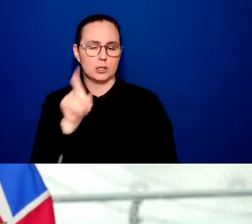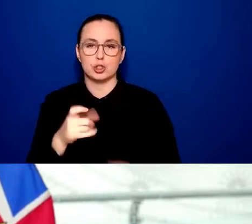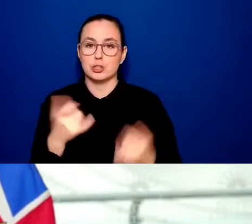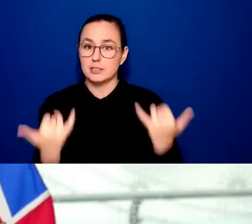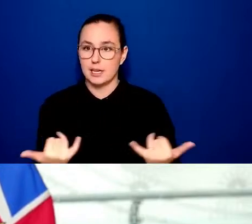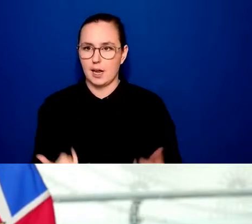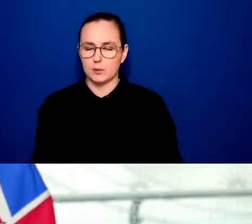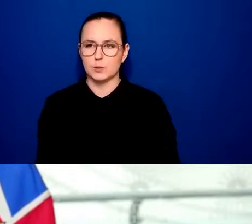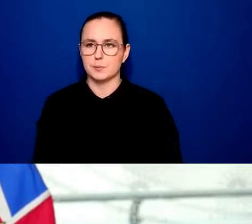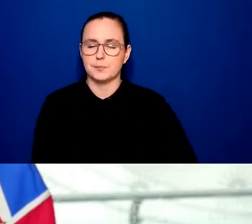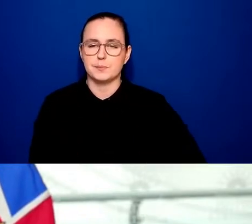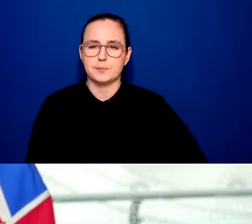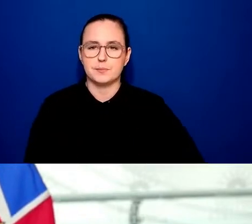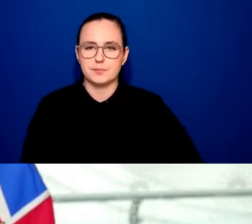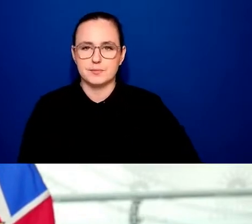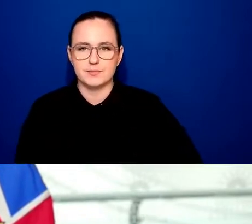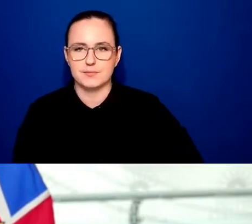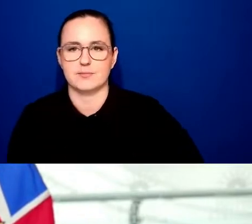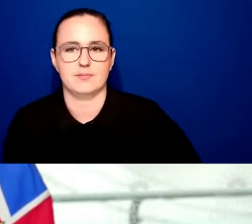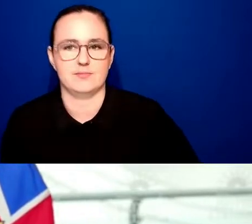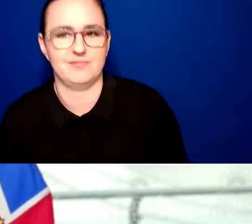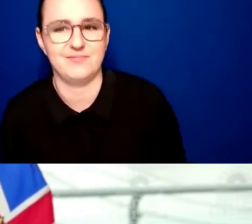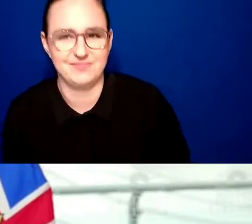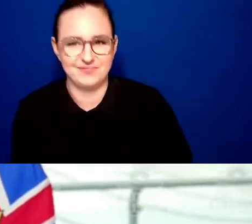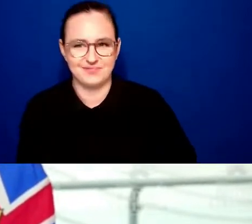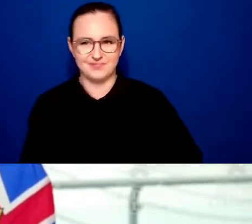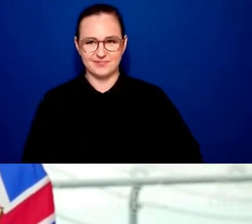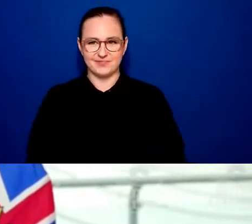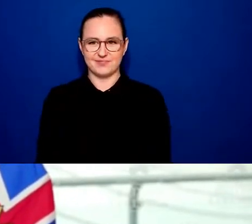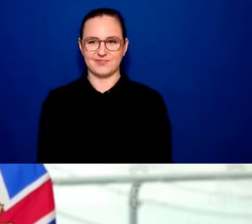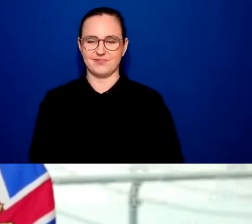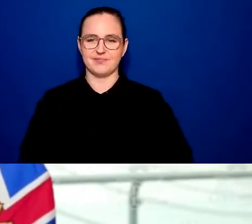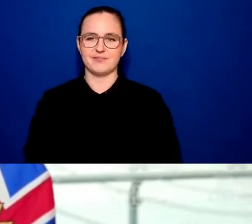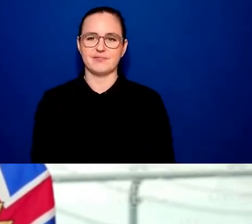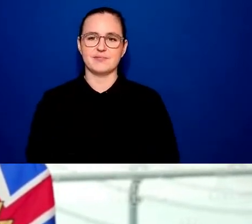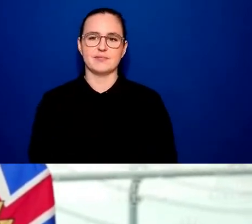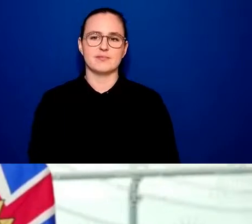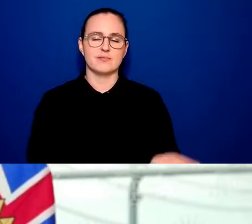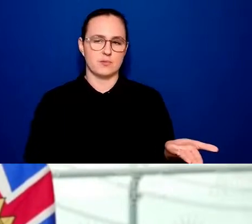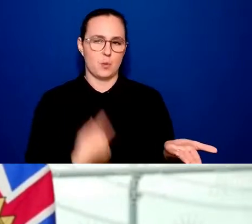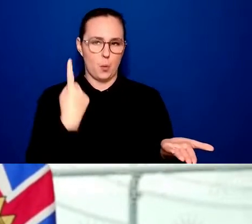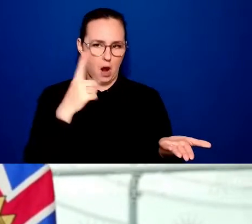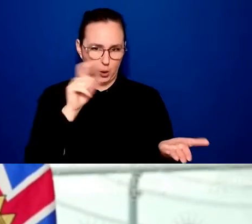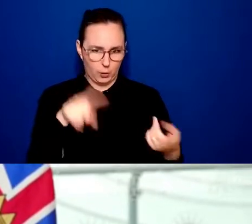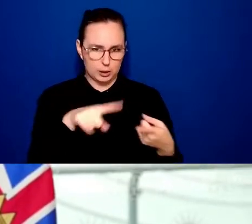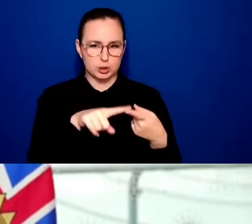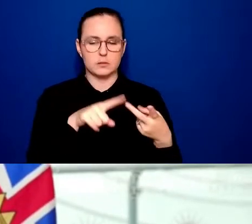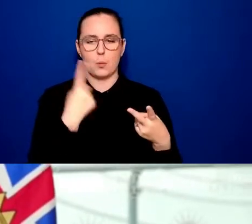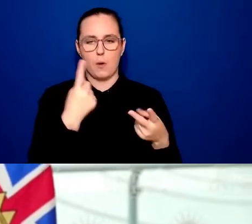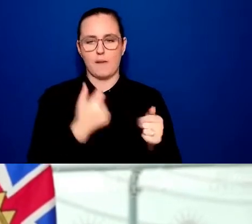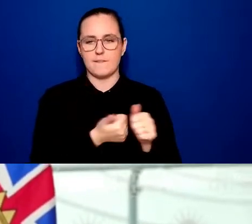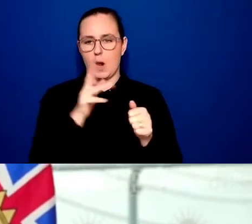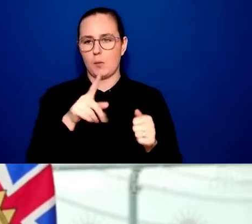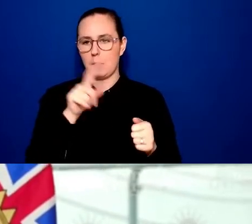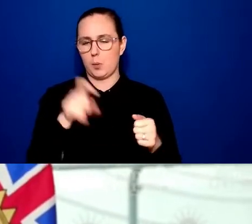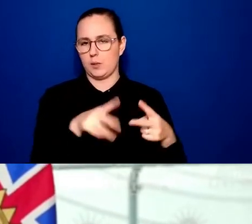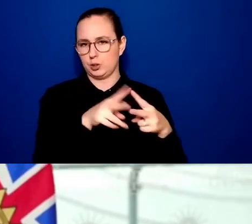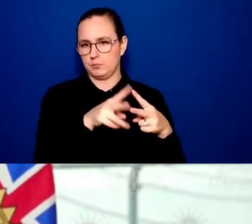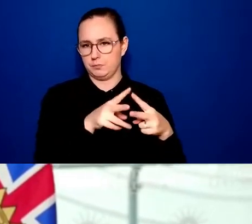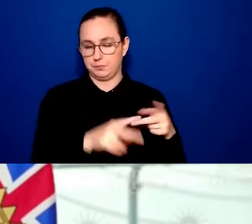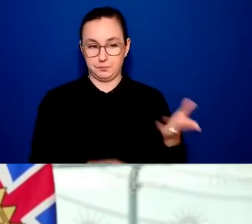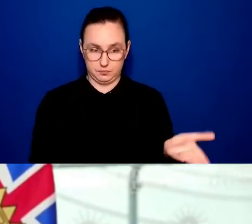press star 1 to enter the queue. You'll be limited to one question and one follow-up today. Please also remember to take your phone off mute, as you will not be